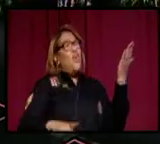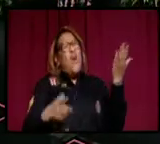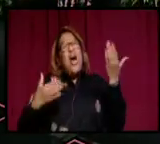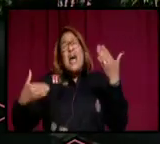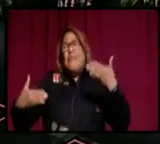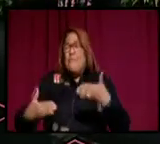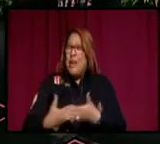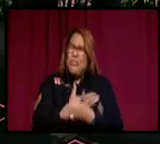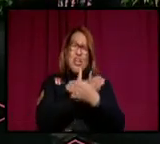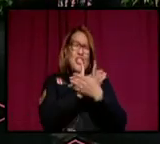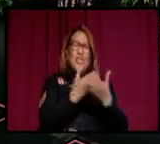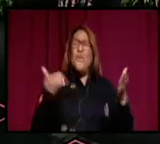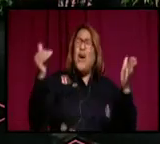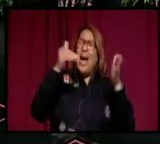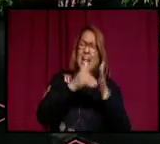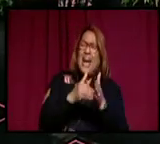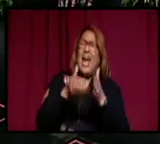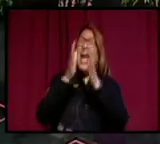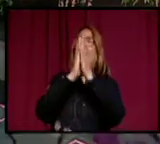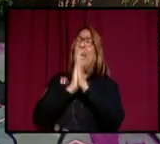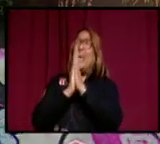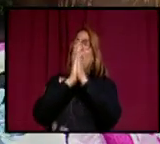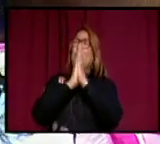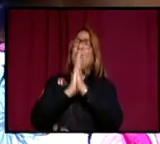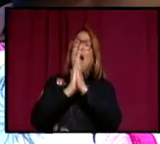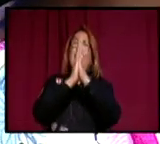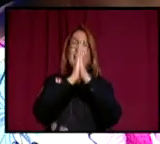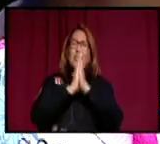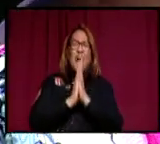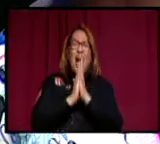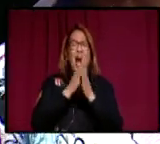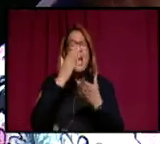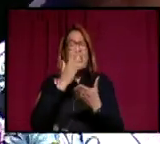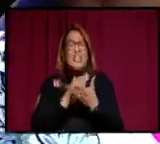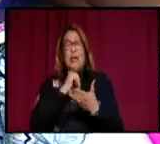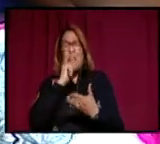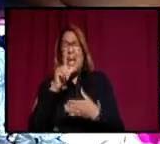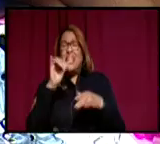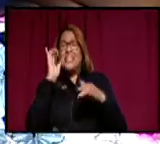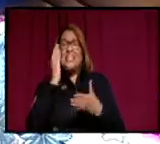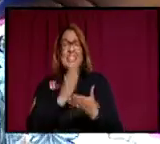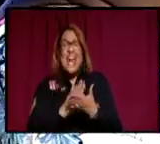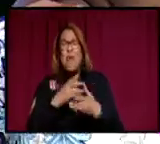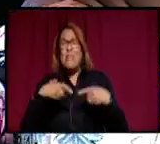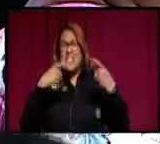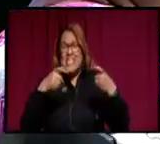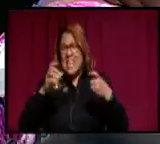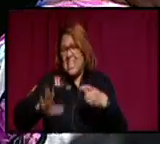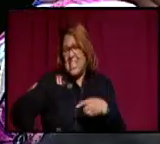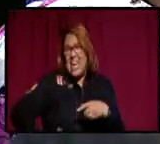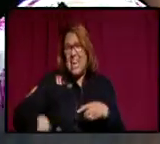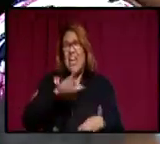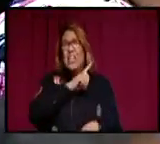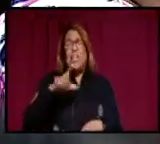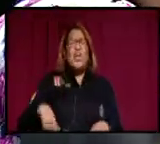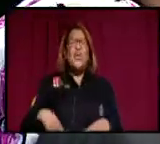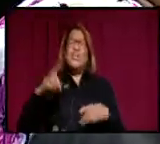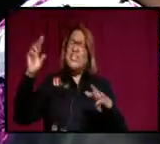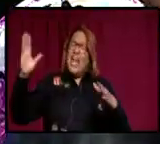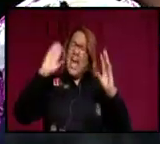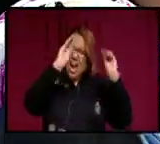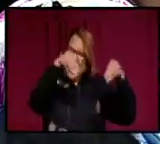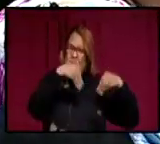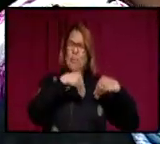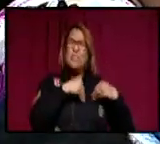over again. And Lord, hear my cry. Some of you have not stopped sinning yet, but the Lord is saying, come to me and to